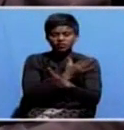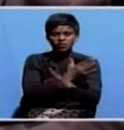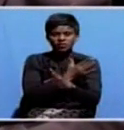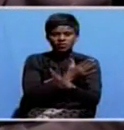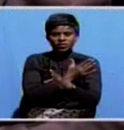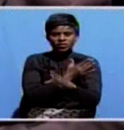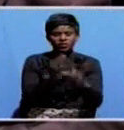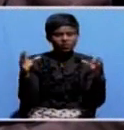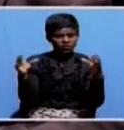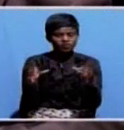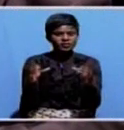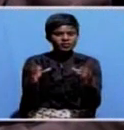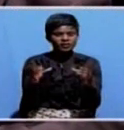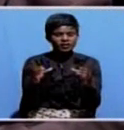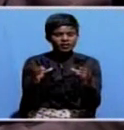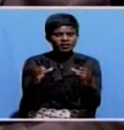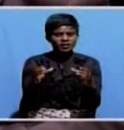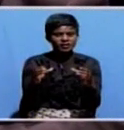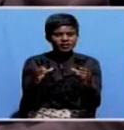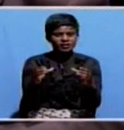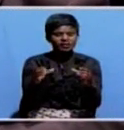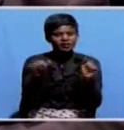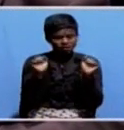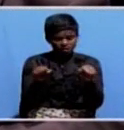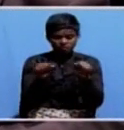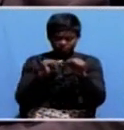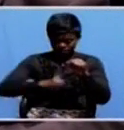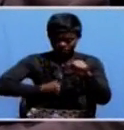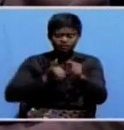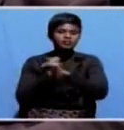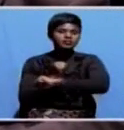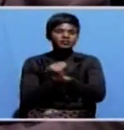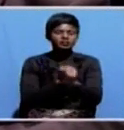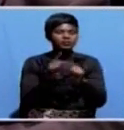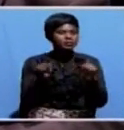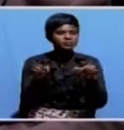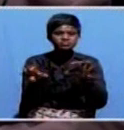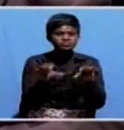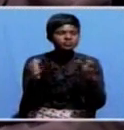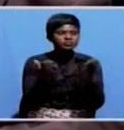committees so that he could defend himself. Well, they didn't want to do that because